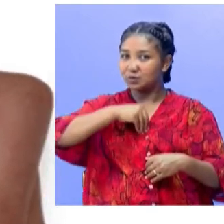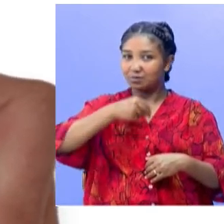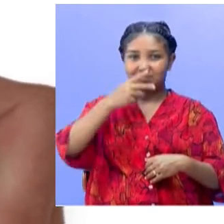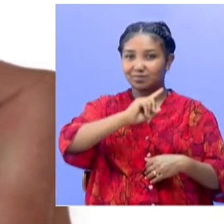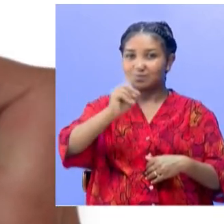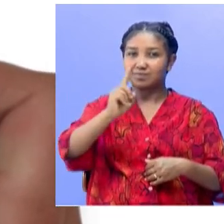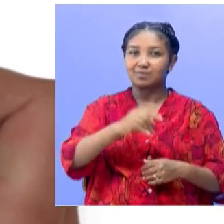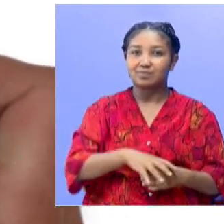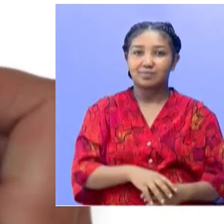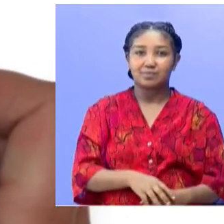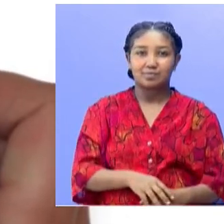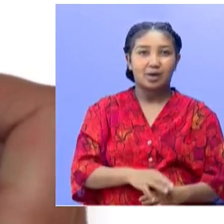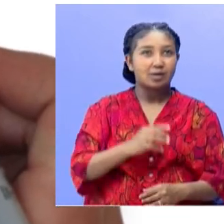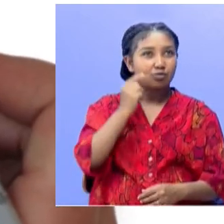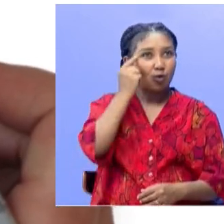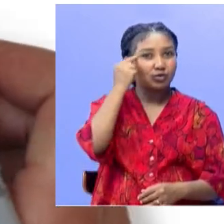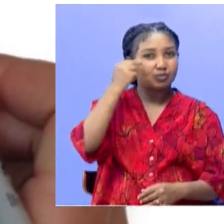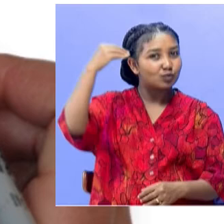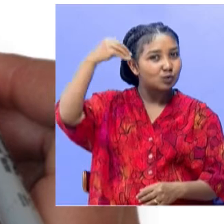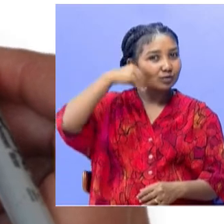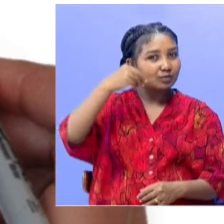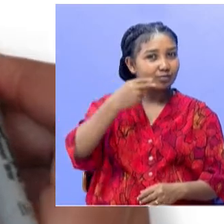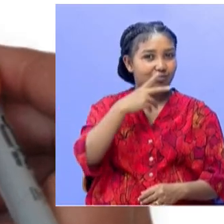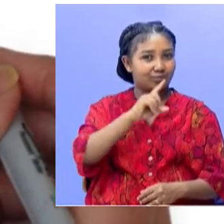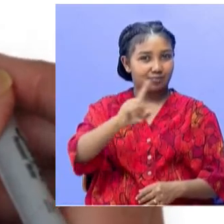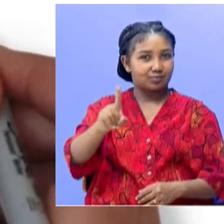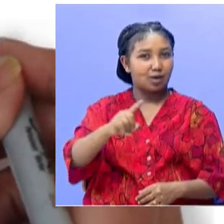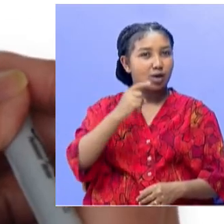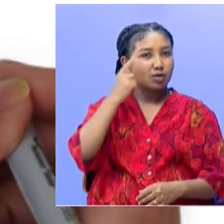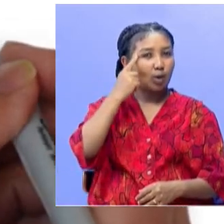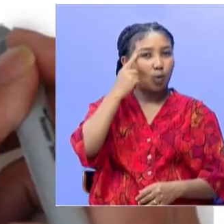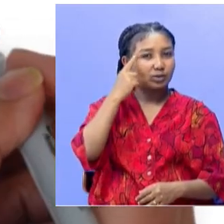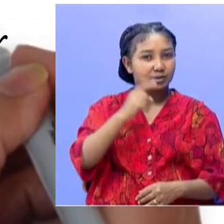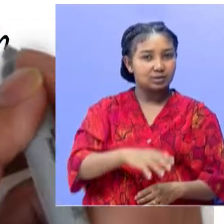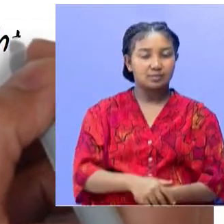Feelings, thought, yeah, thought.